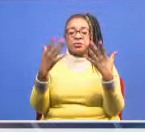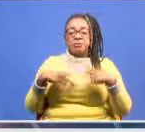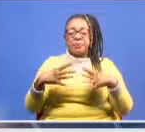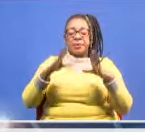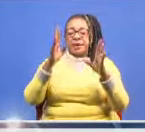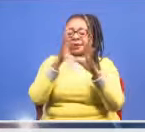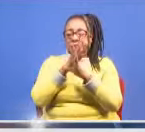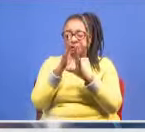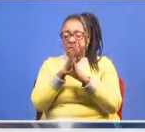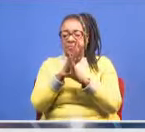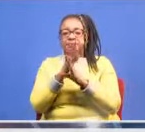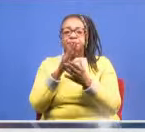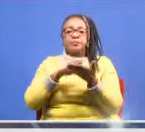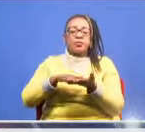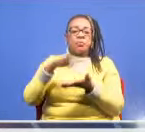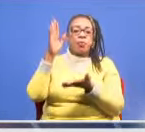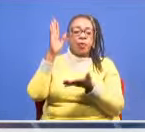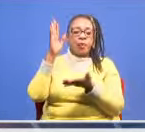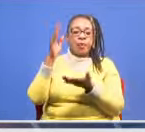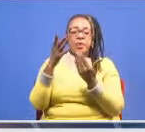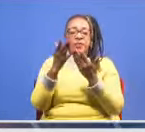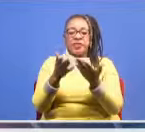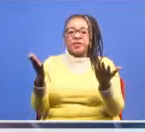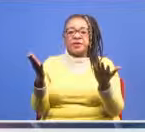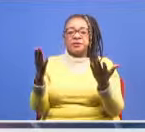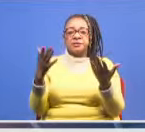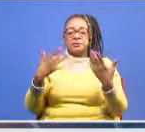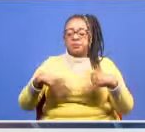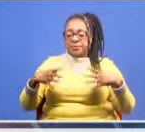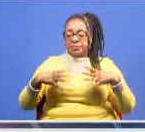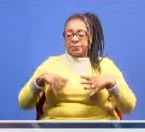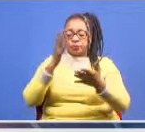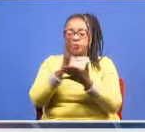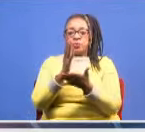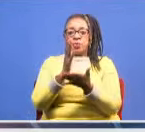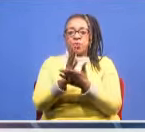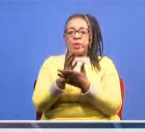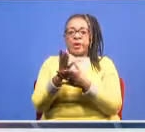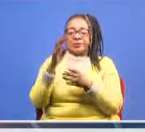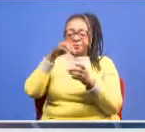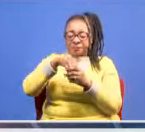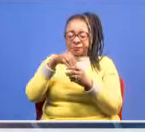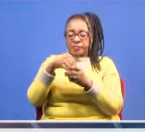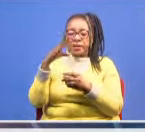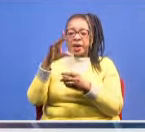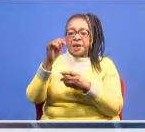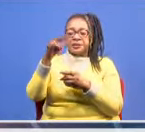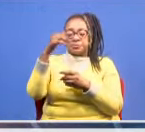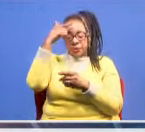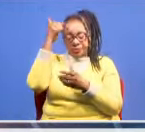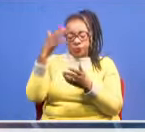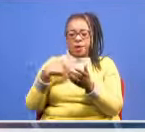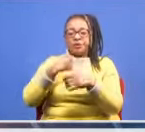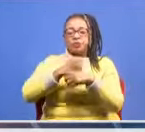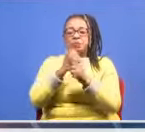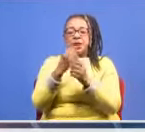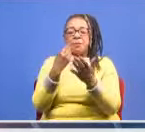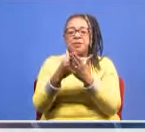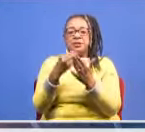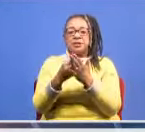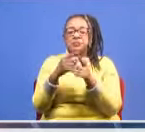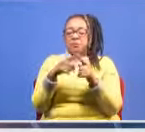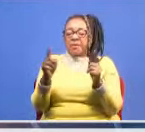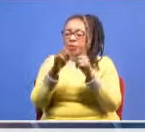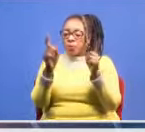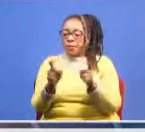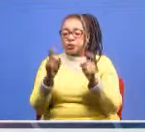but most of them, if you follow them up, you find people are really into this thing of cult because they want to make money. So the question is, we need